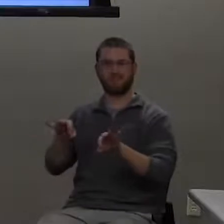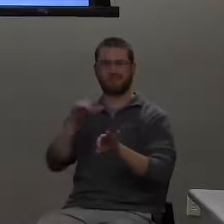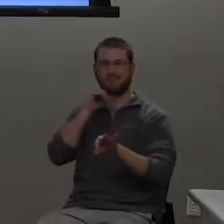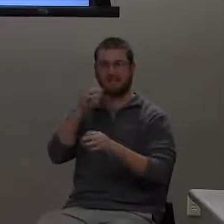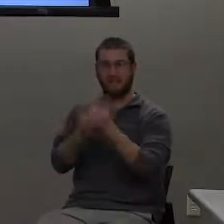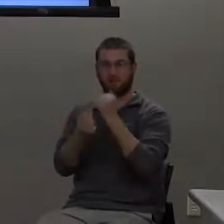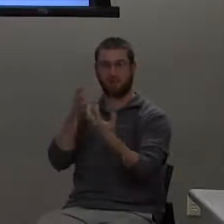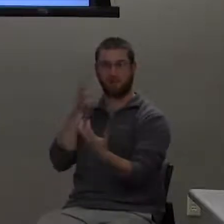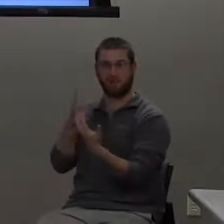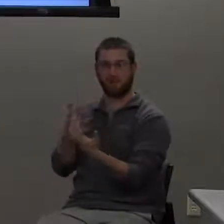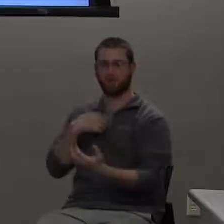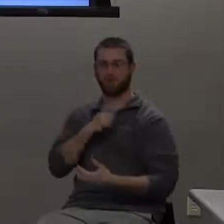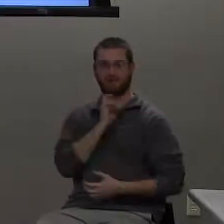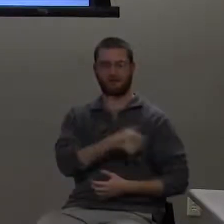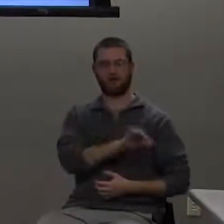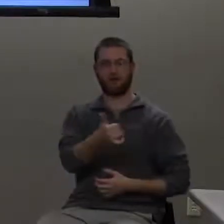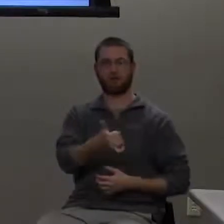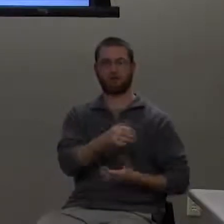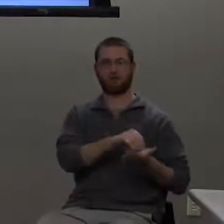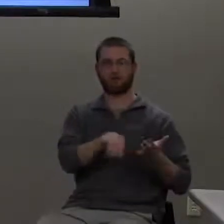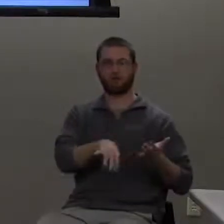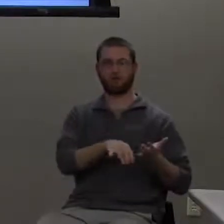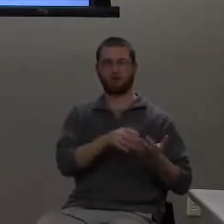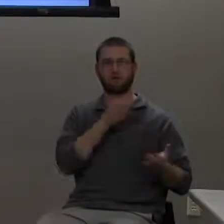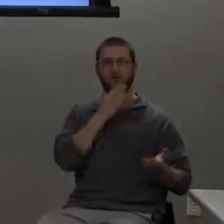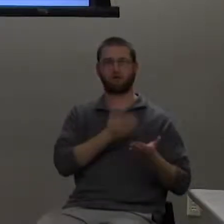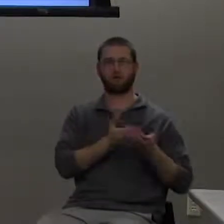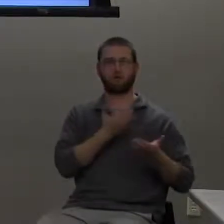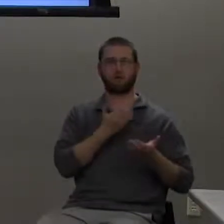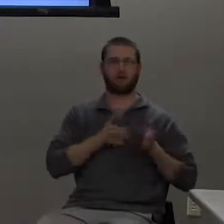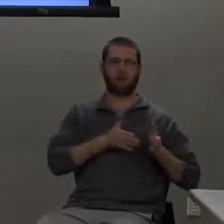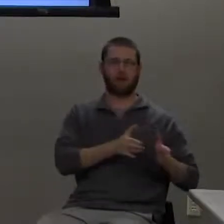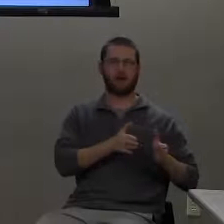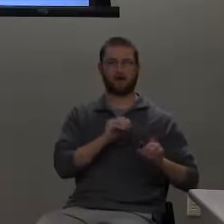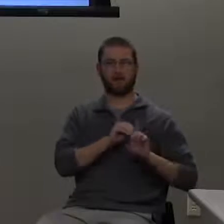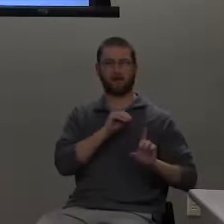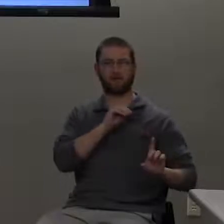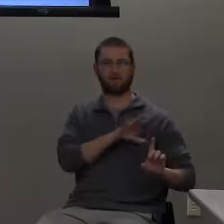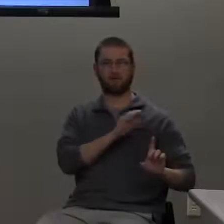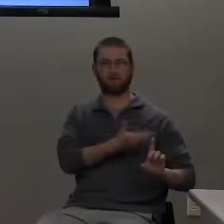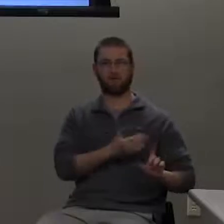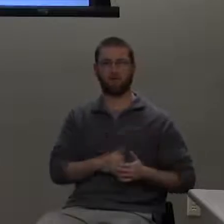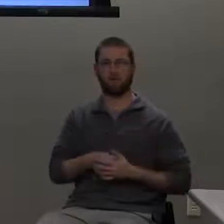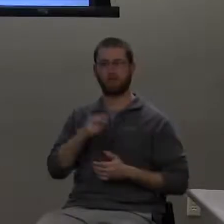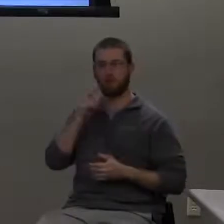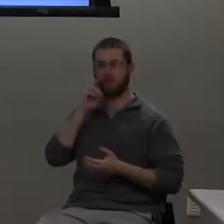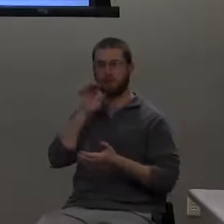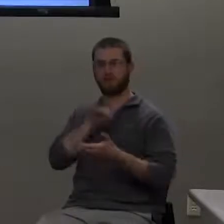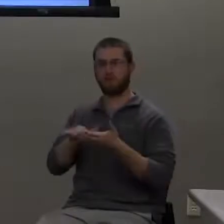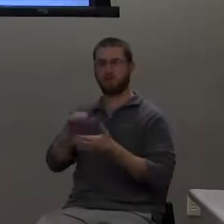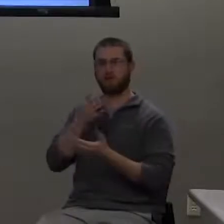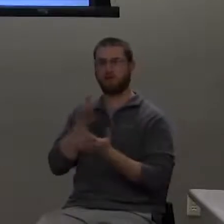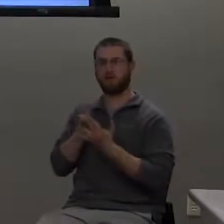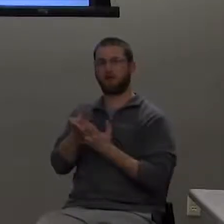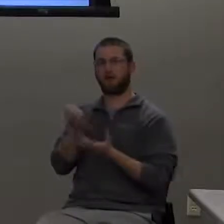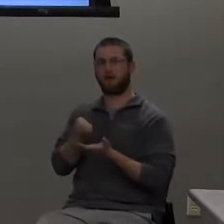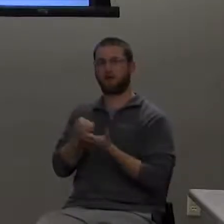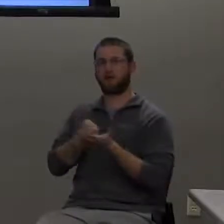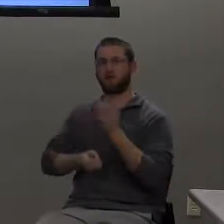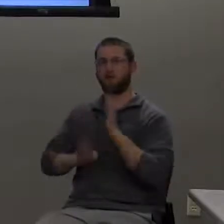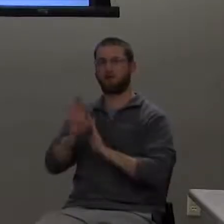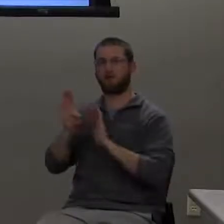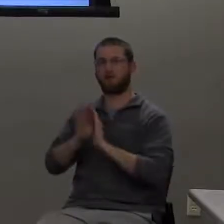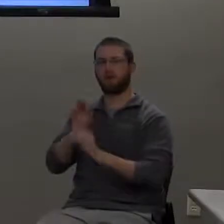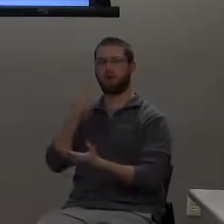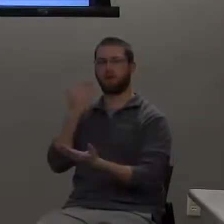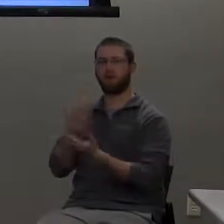we need to give them a path at an age where they still could be influenced. And a lot of research and study we've seen through economic development is diving all the way down to